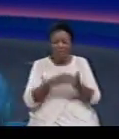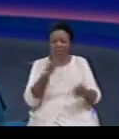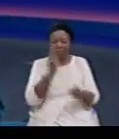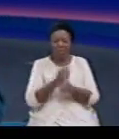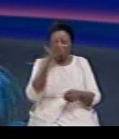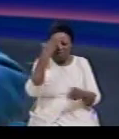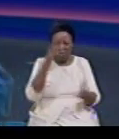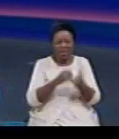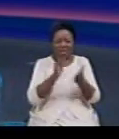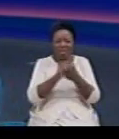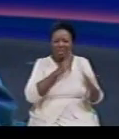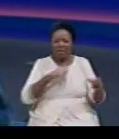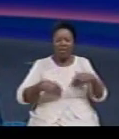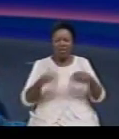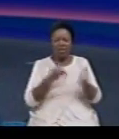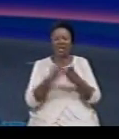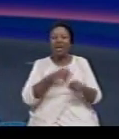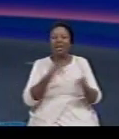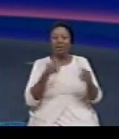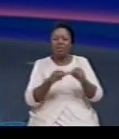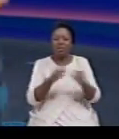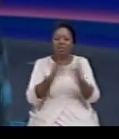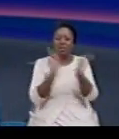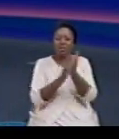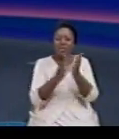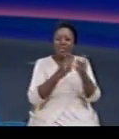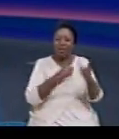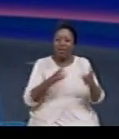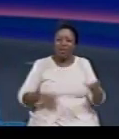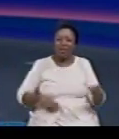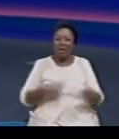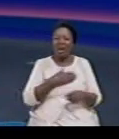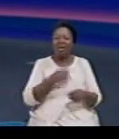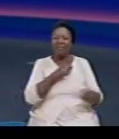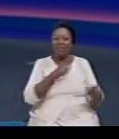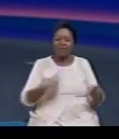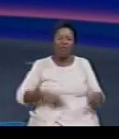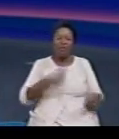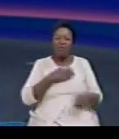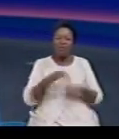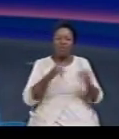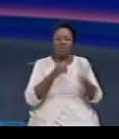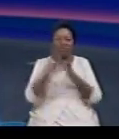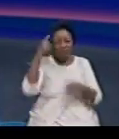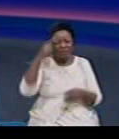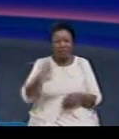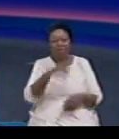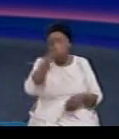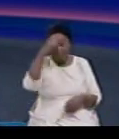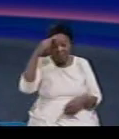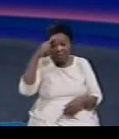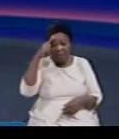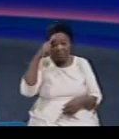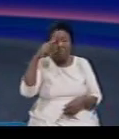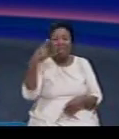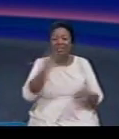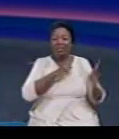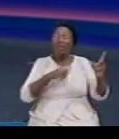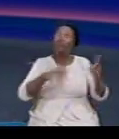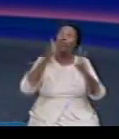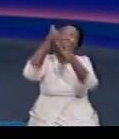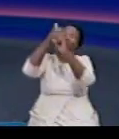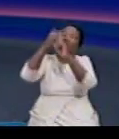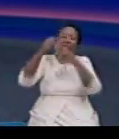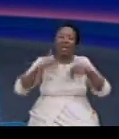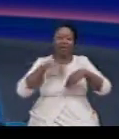you couldn't hear before, you couldn't walk or run or whatever, you can do it now because the Lord himself